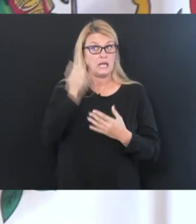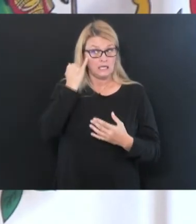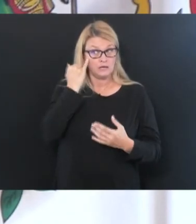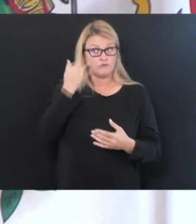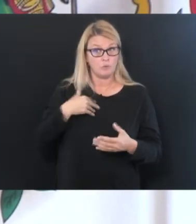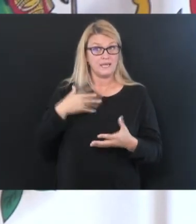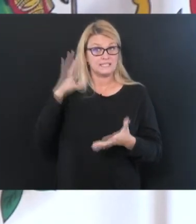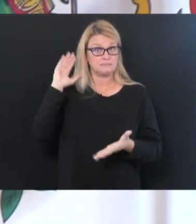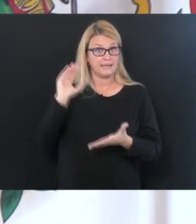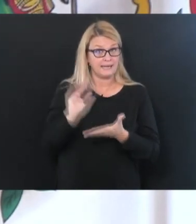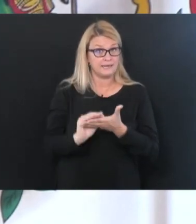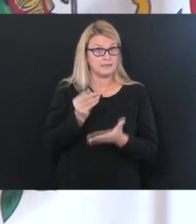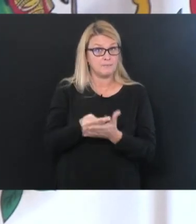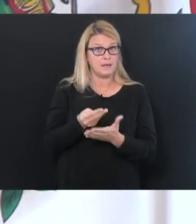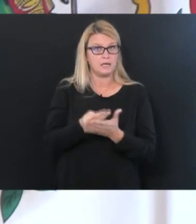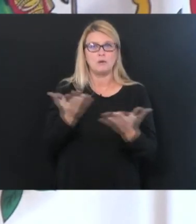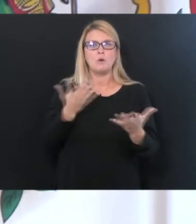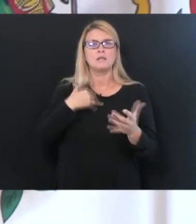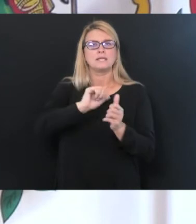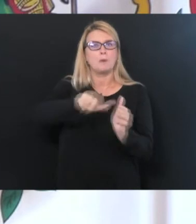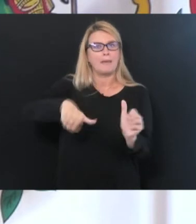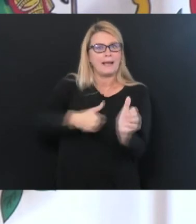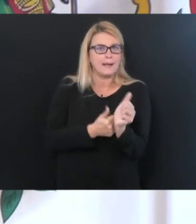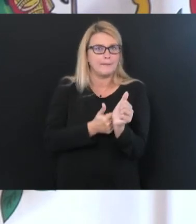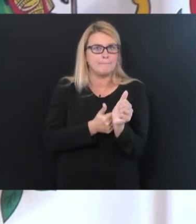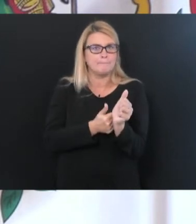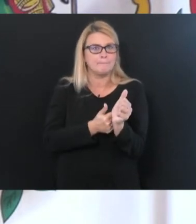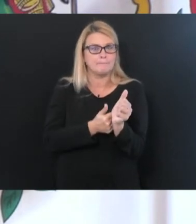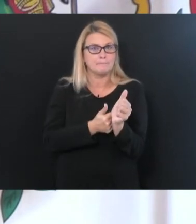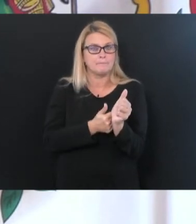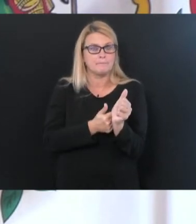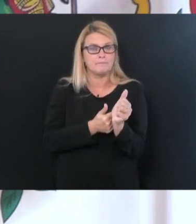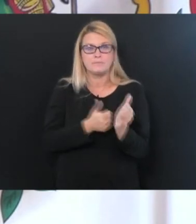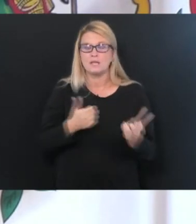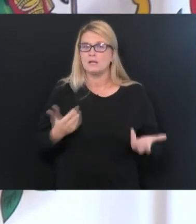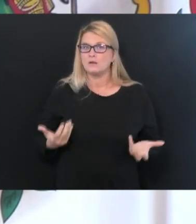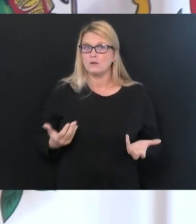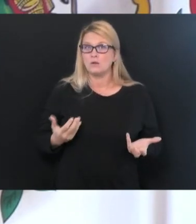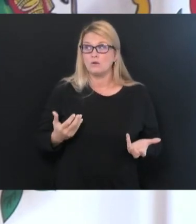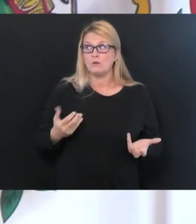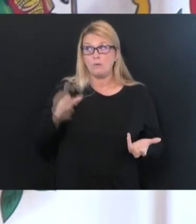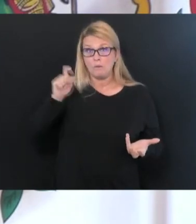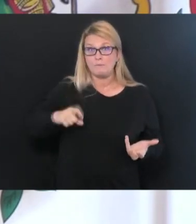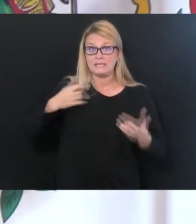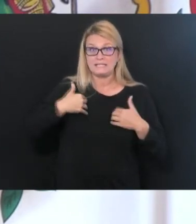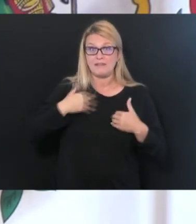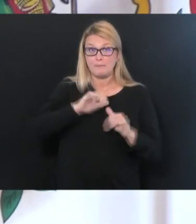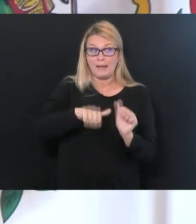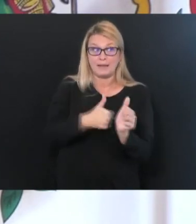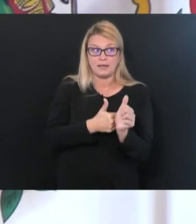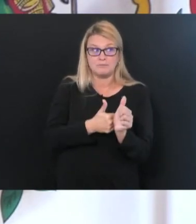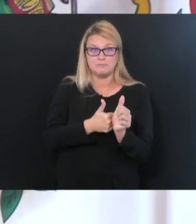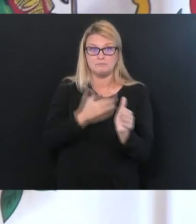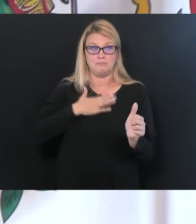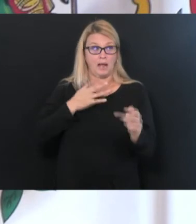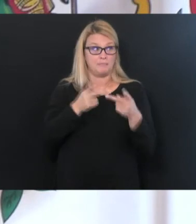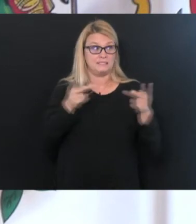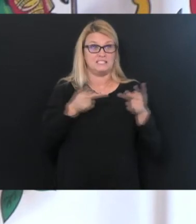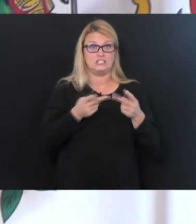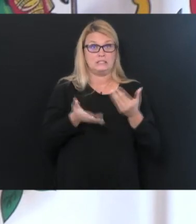that, then what's the backup? And you can't get caught, with no backup if you're in my position. Well, my position is